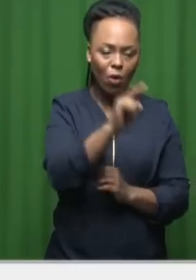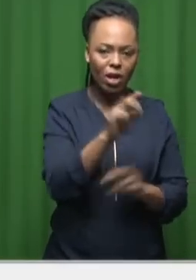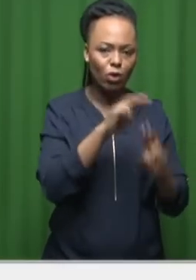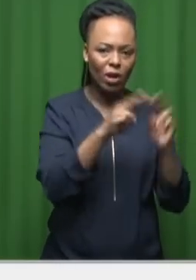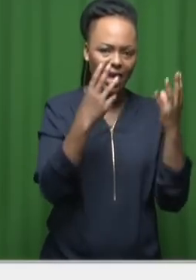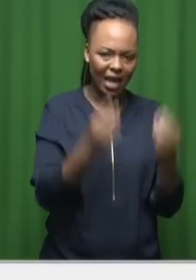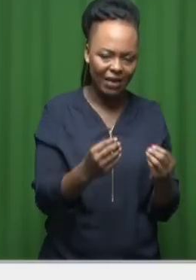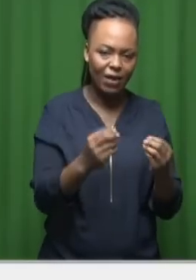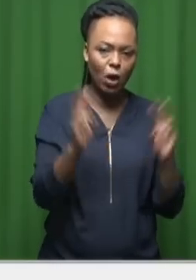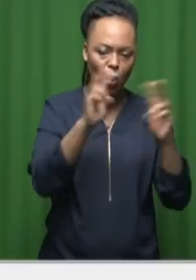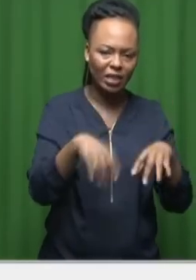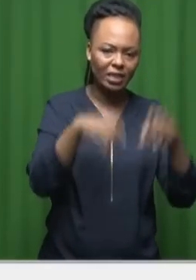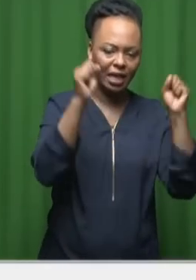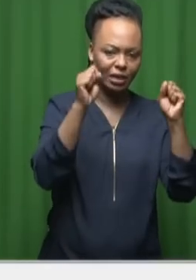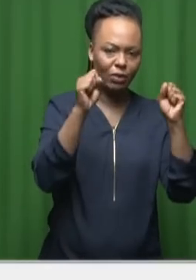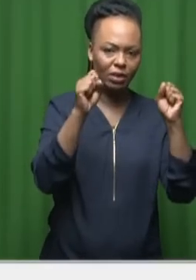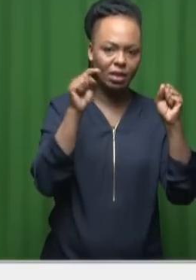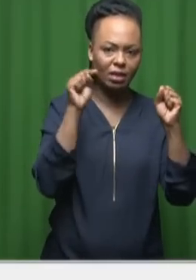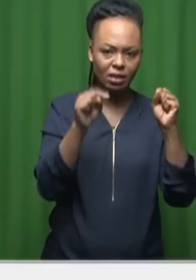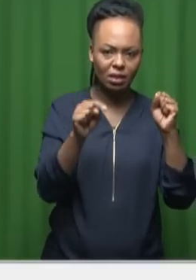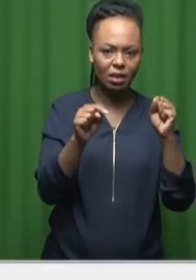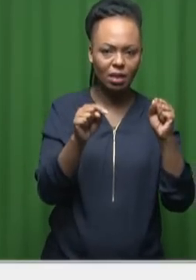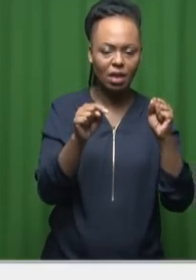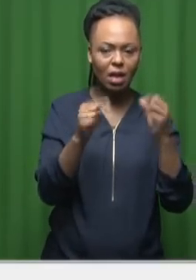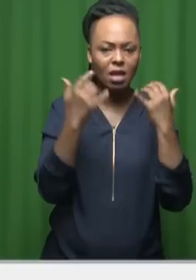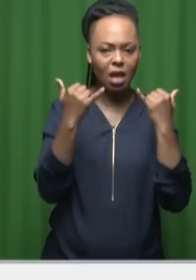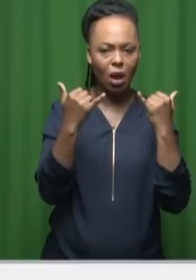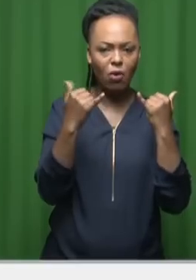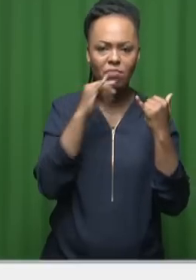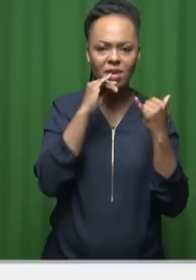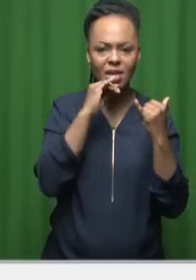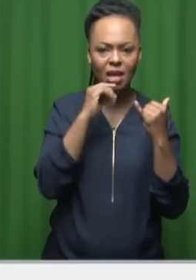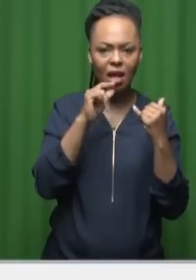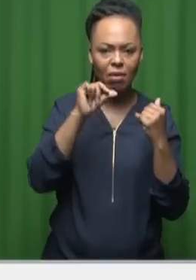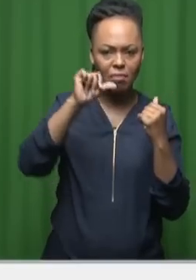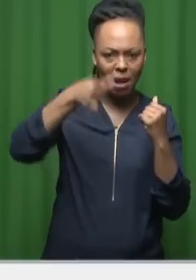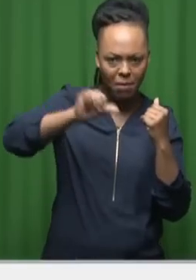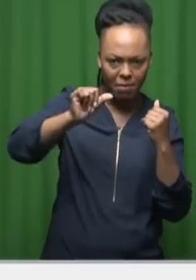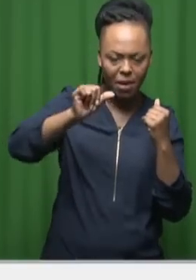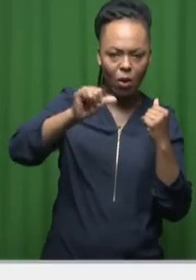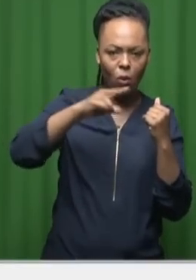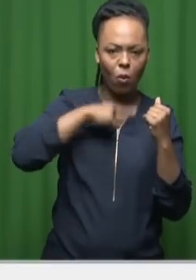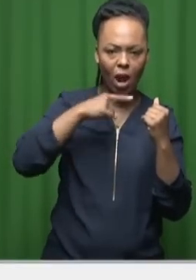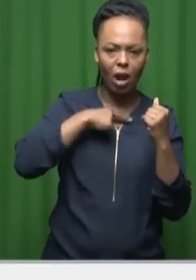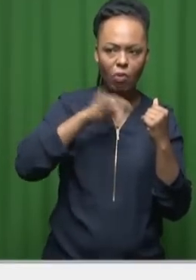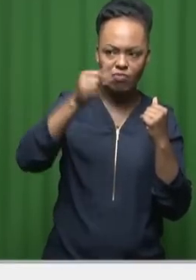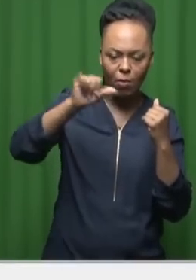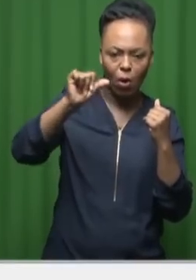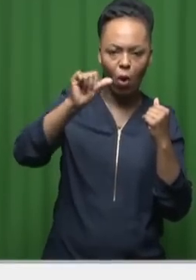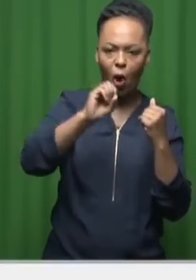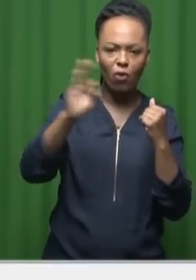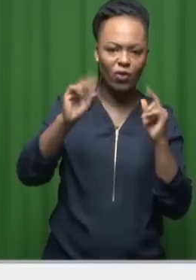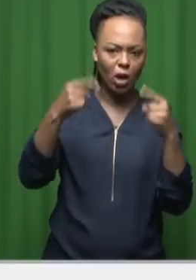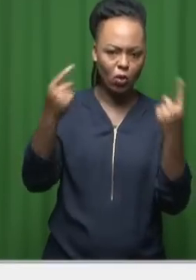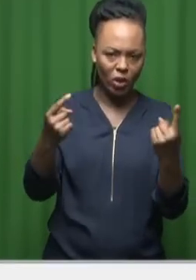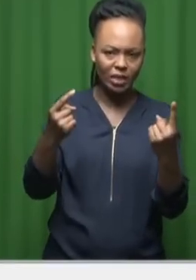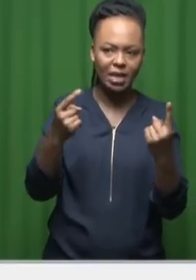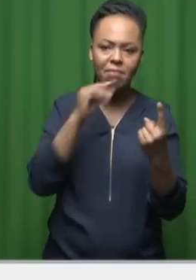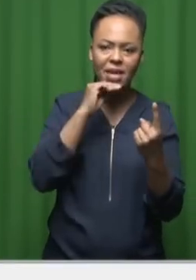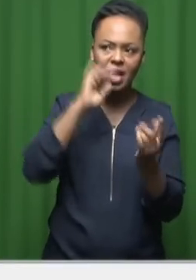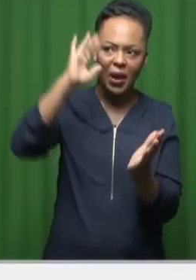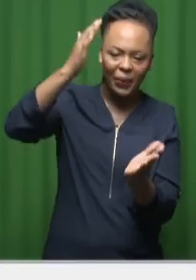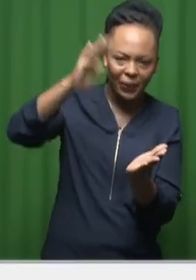what's called load curtailment. So you can't switch mines and smelters on and off. They have to reduce their